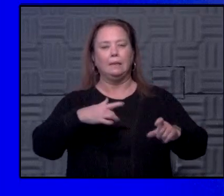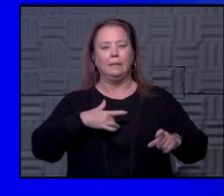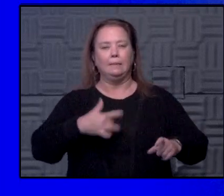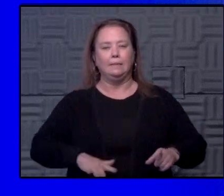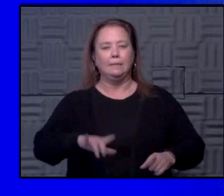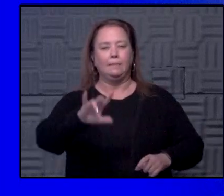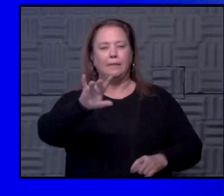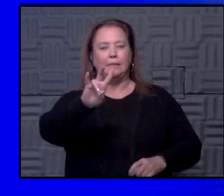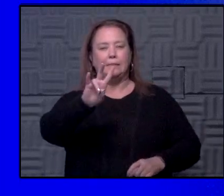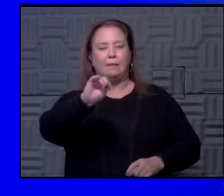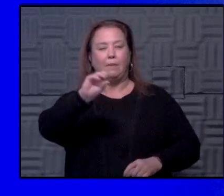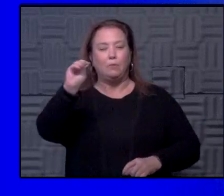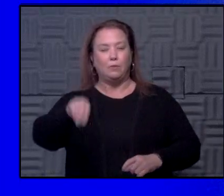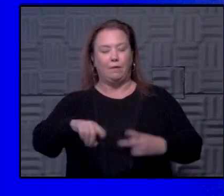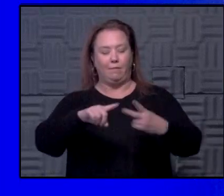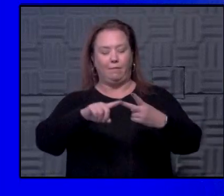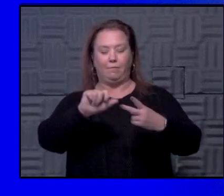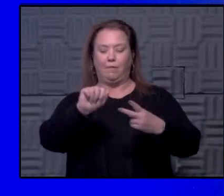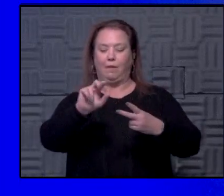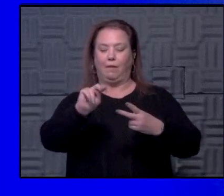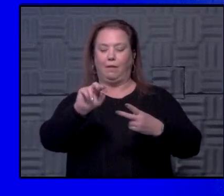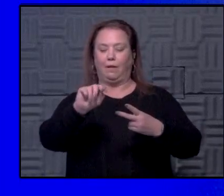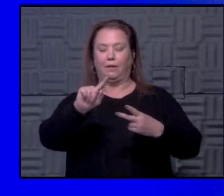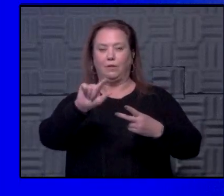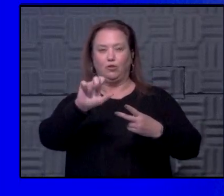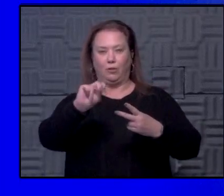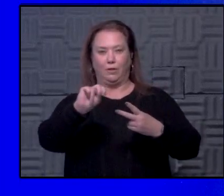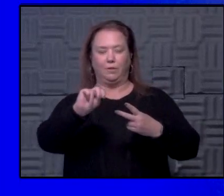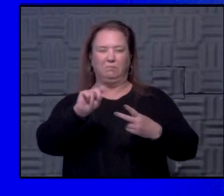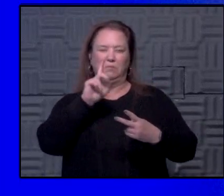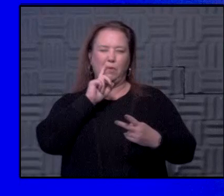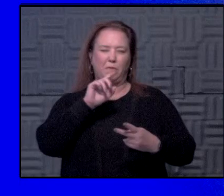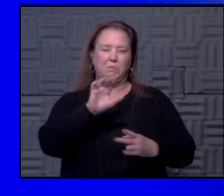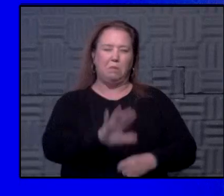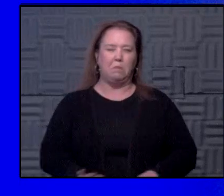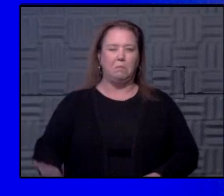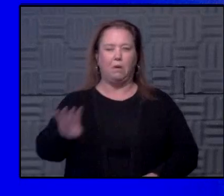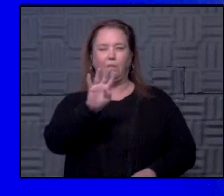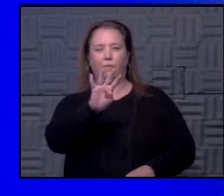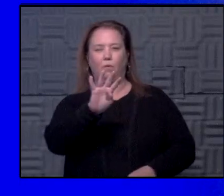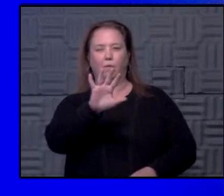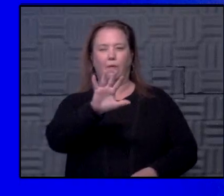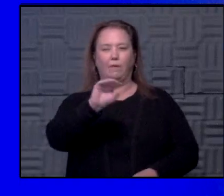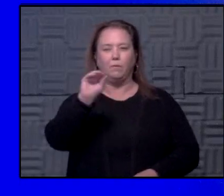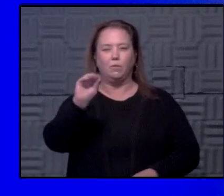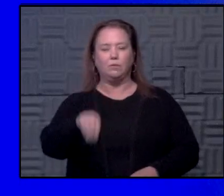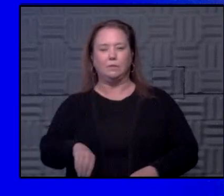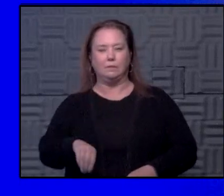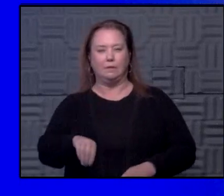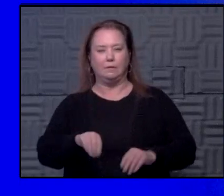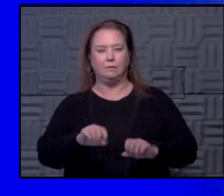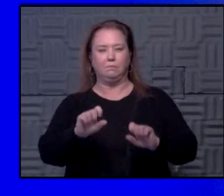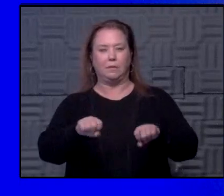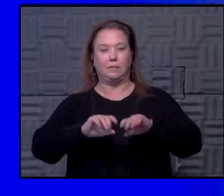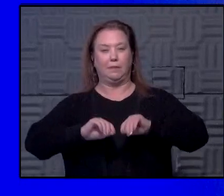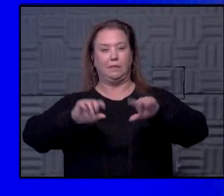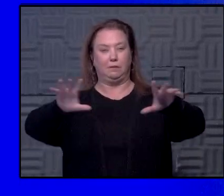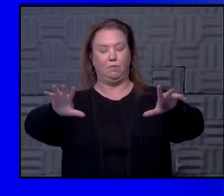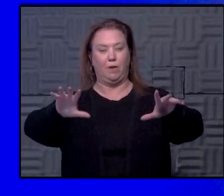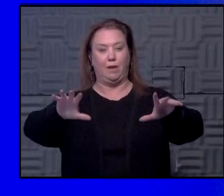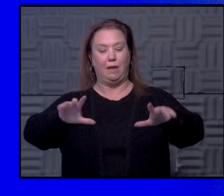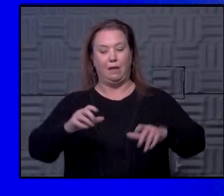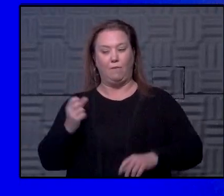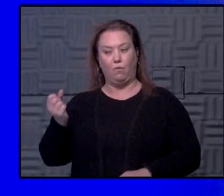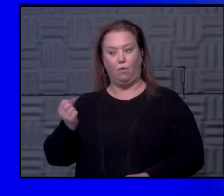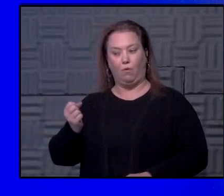antigen test, that you would have a 4 to 5% overall chance or risk of spread of the disease. If you wait till that 10 days, it's down to